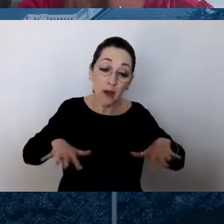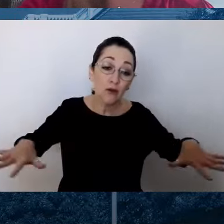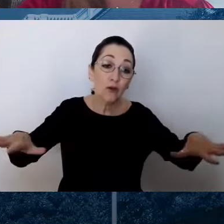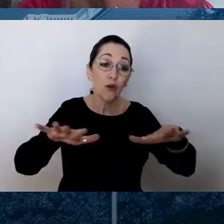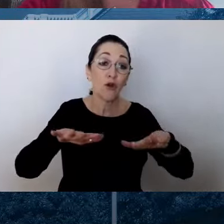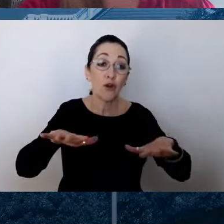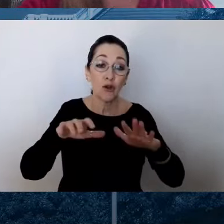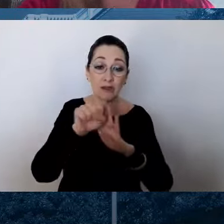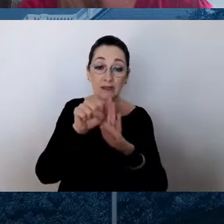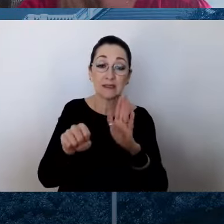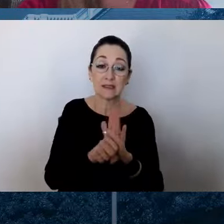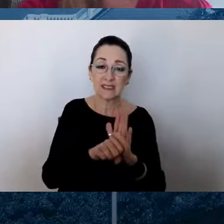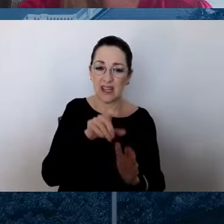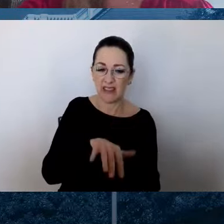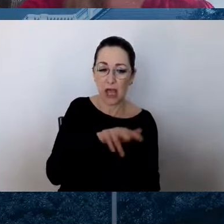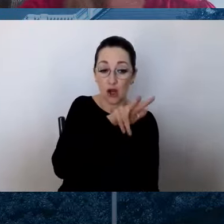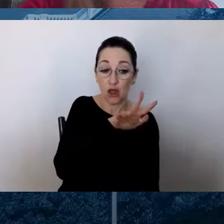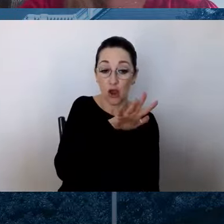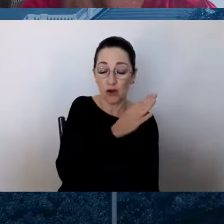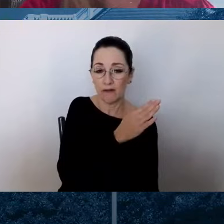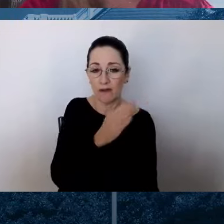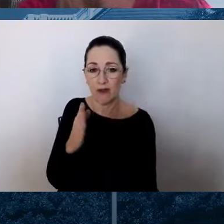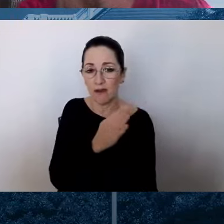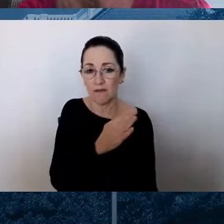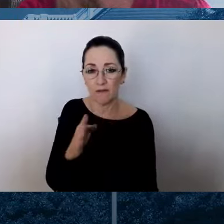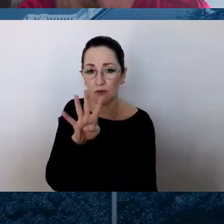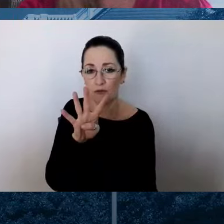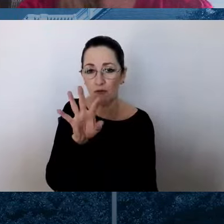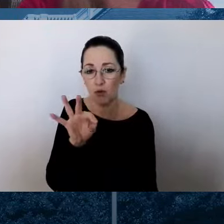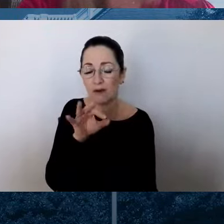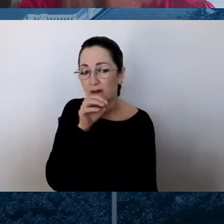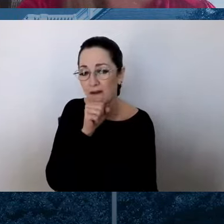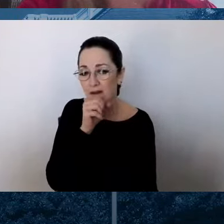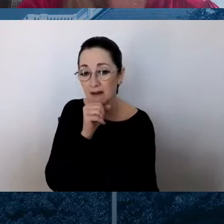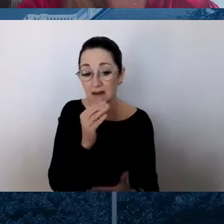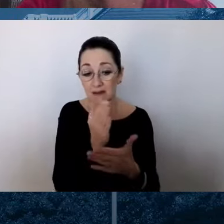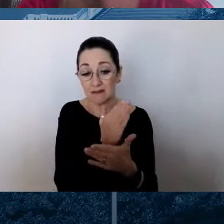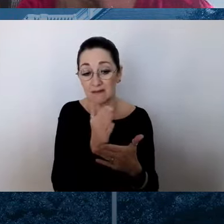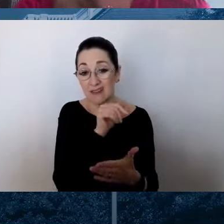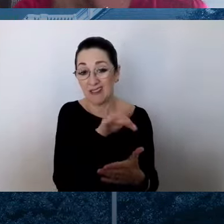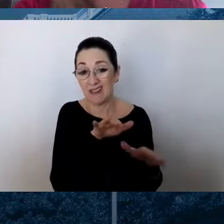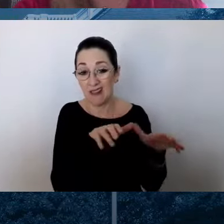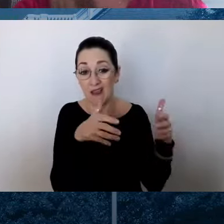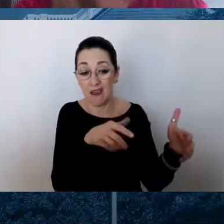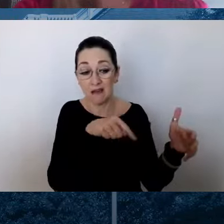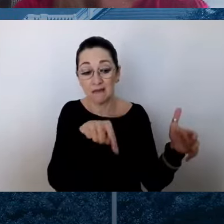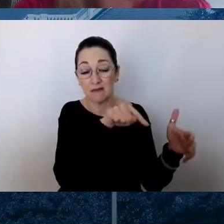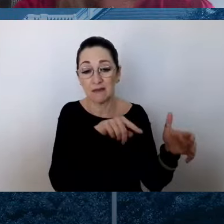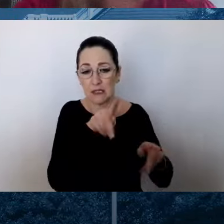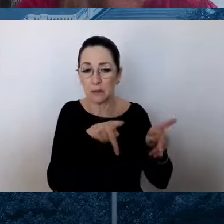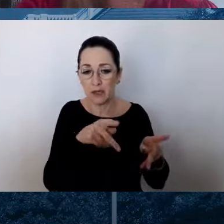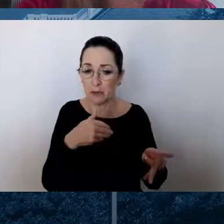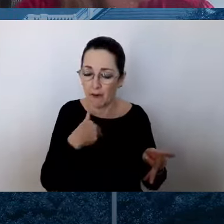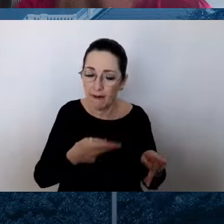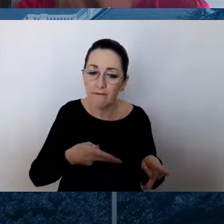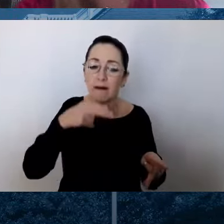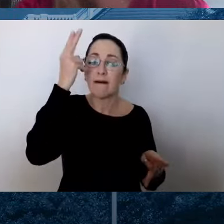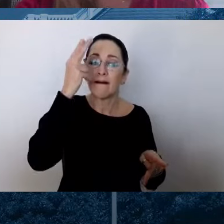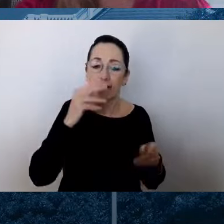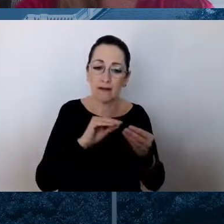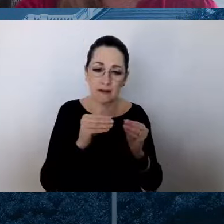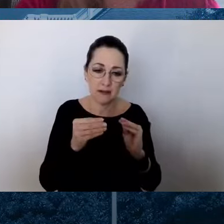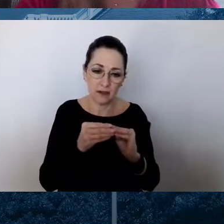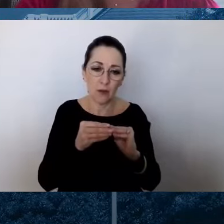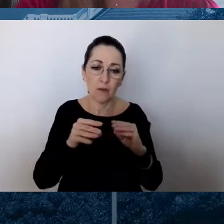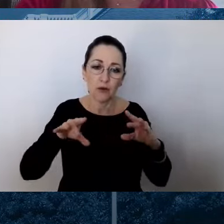the 35 to 49-year-olds who have the highest case rates. But really, we're seeing high cases throughout the state.